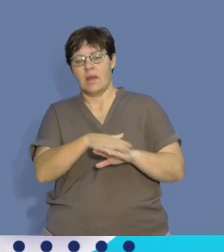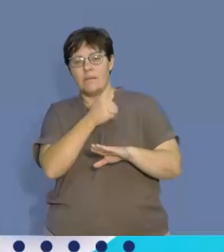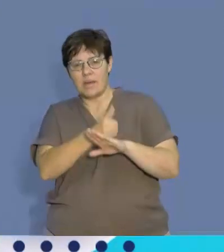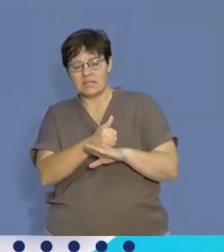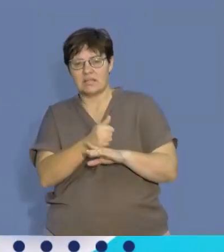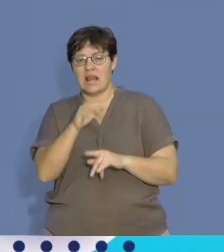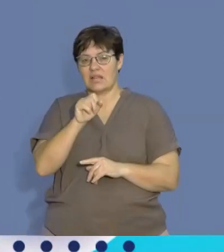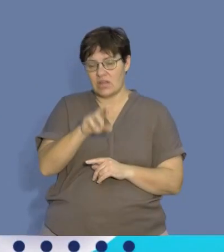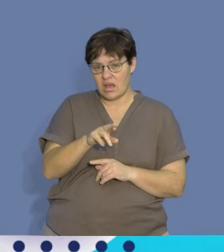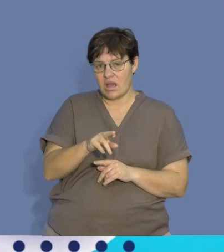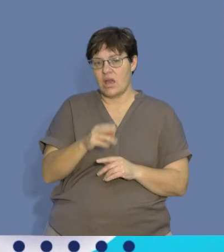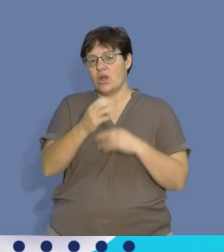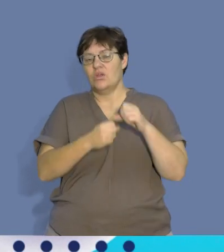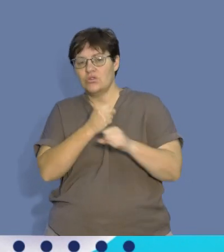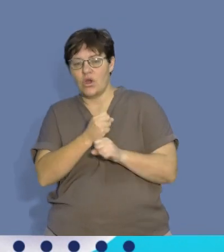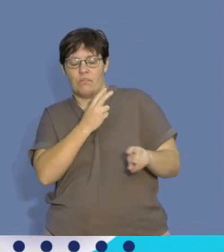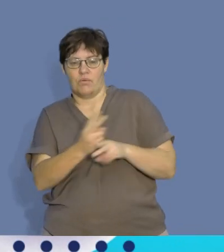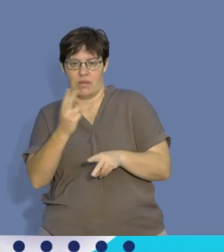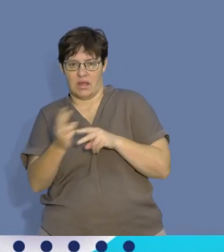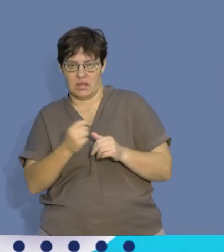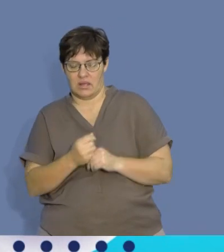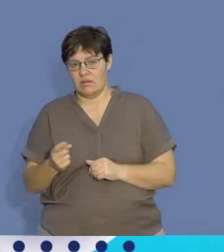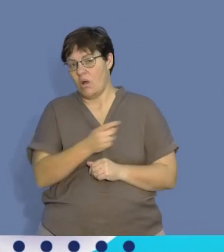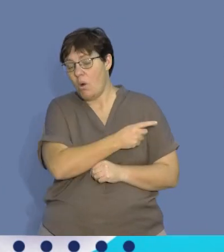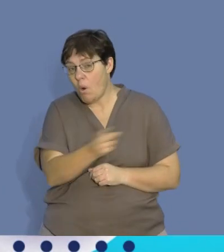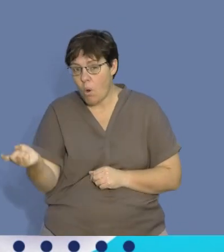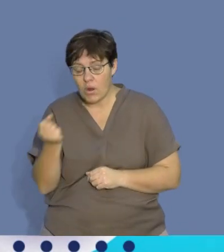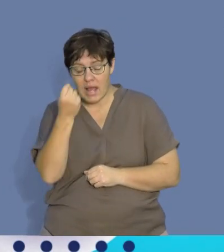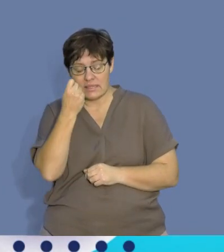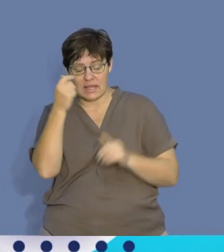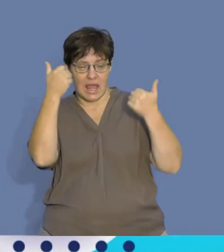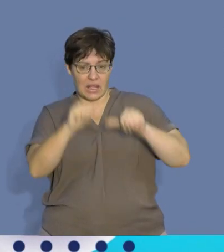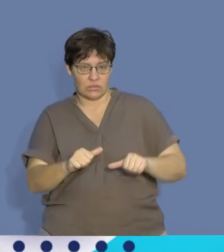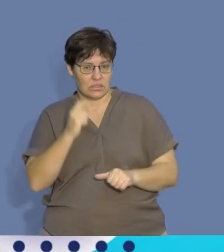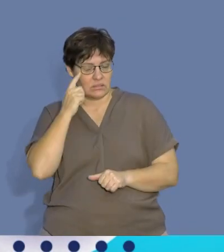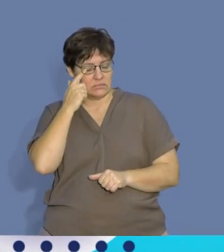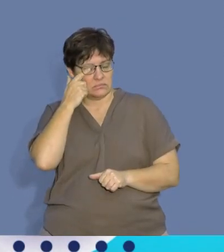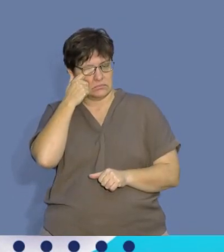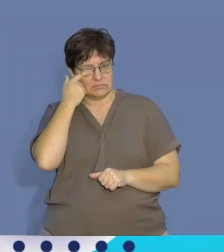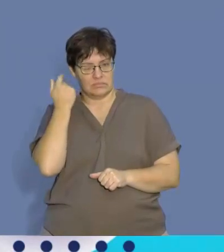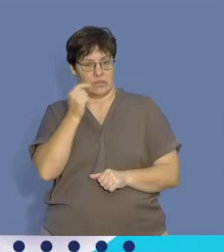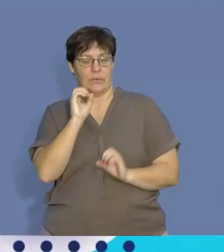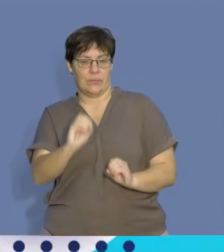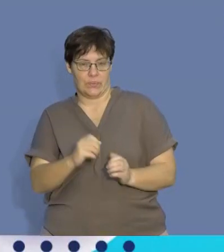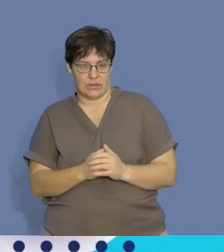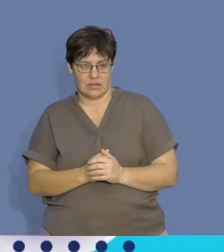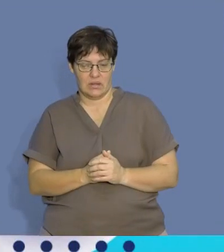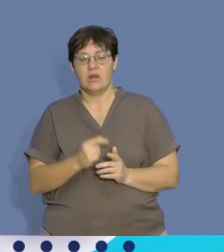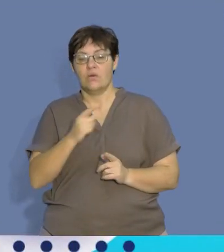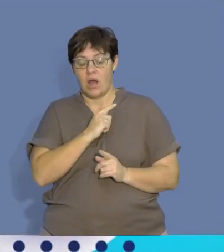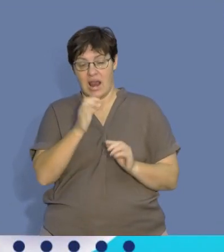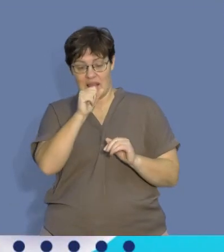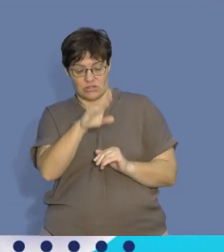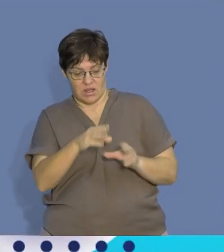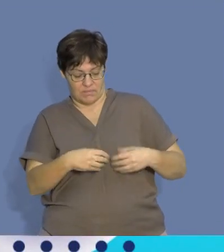prepared during the course of the year, but not everyone understands accounting. Therefore, we take the ledgers and we